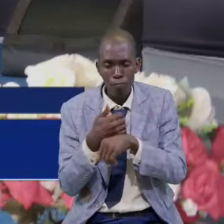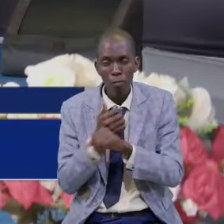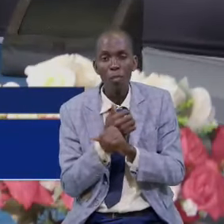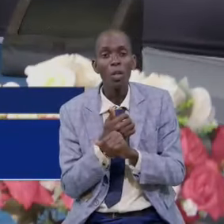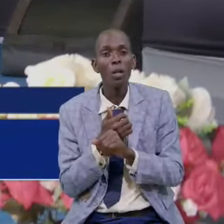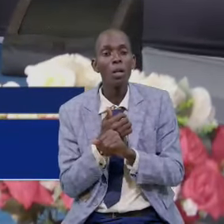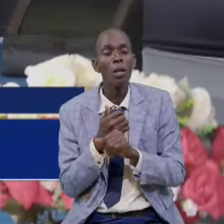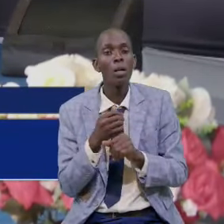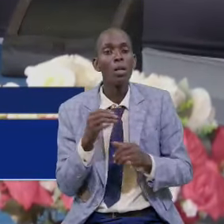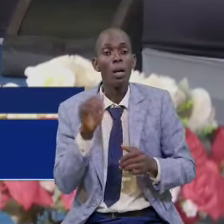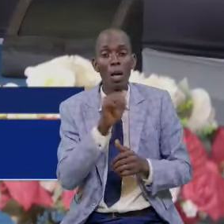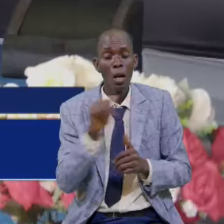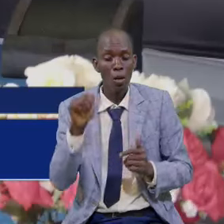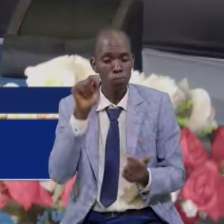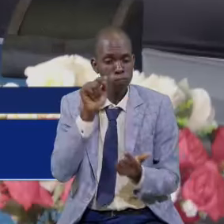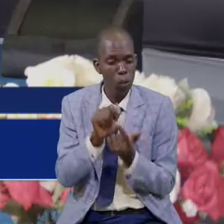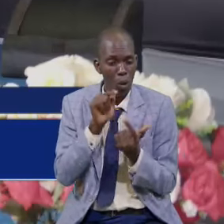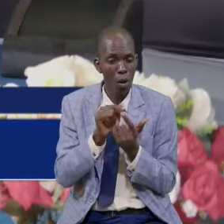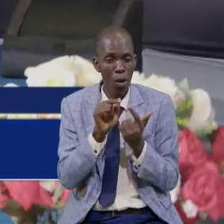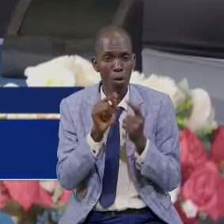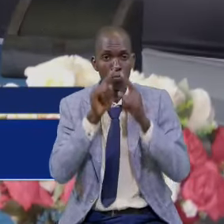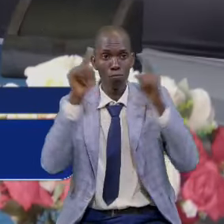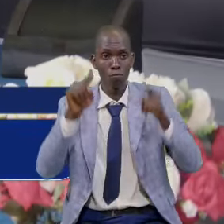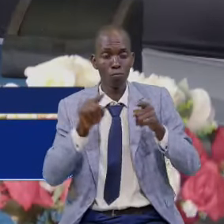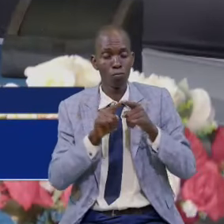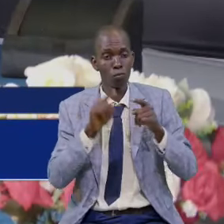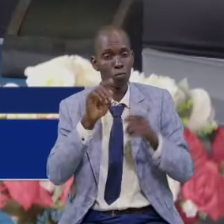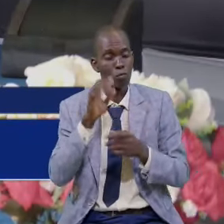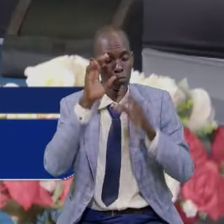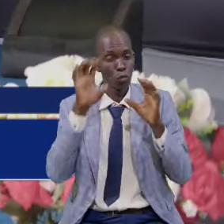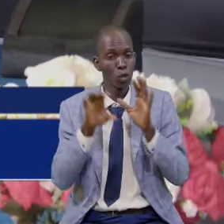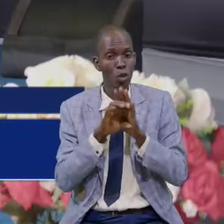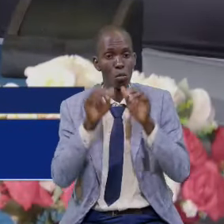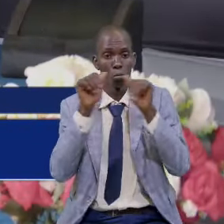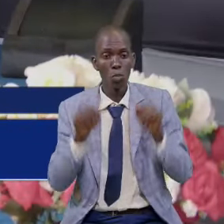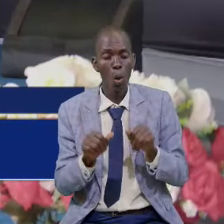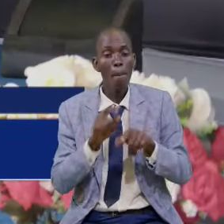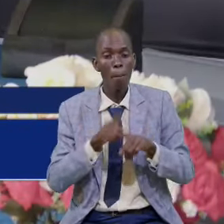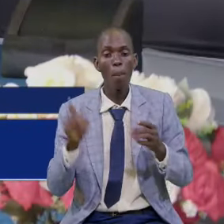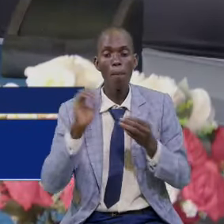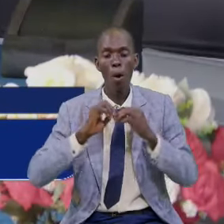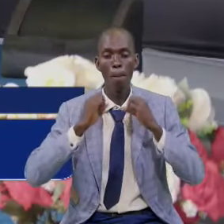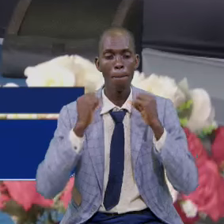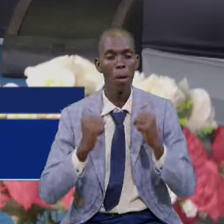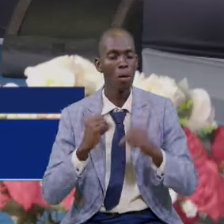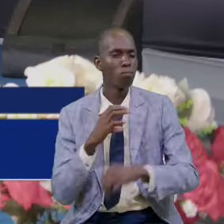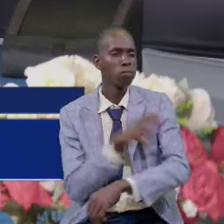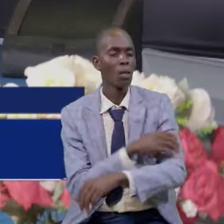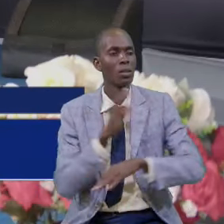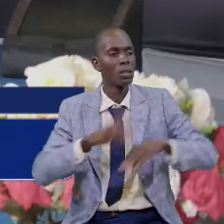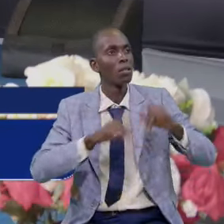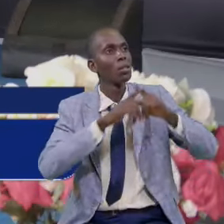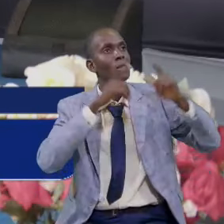And then later it went on and on. Now you carry the phone, the